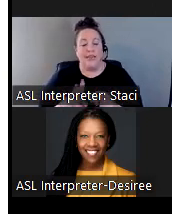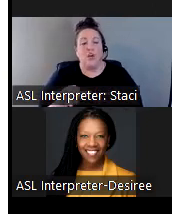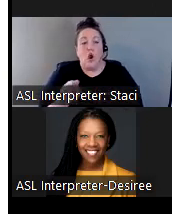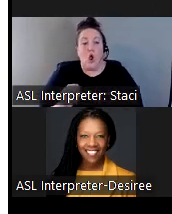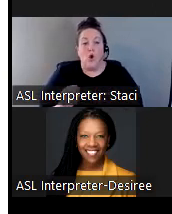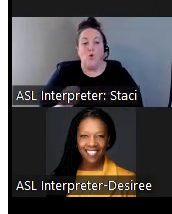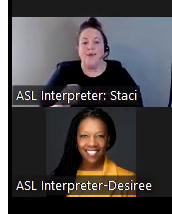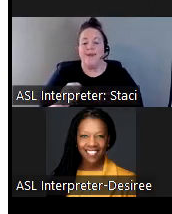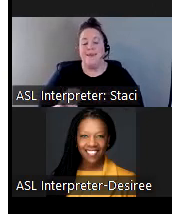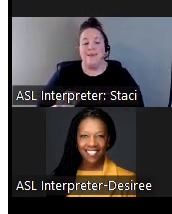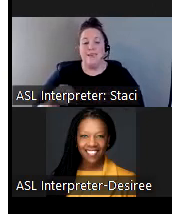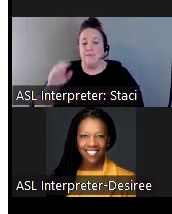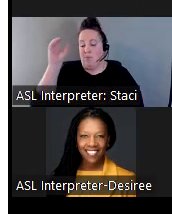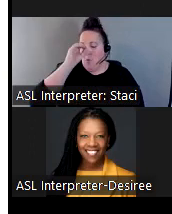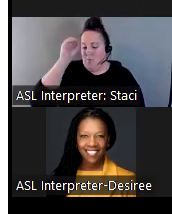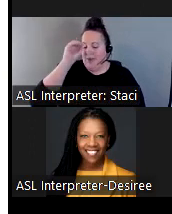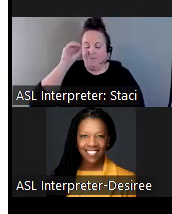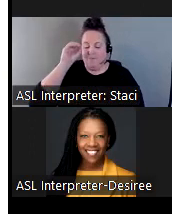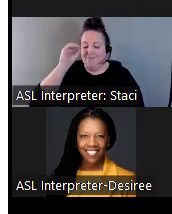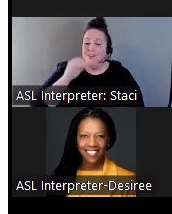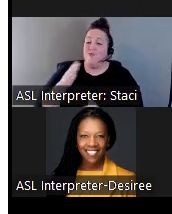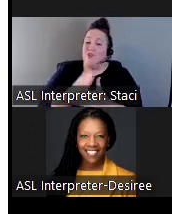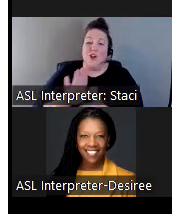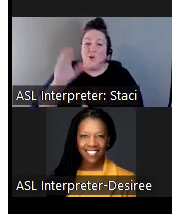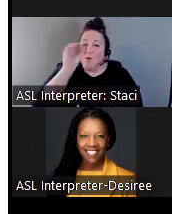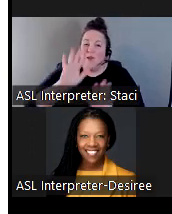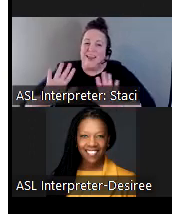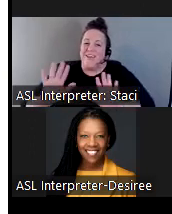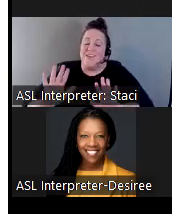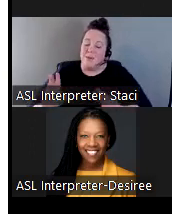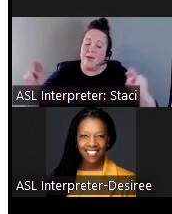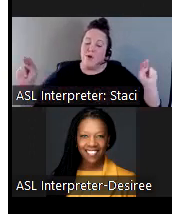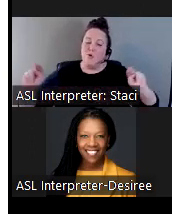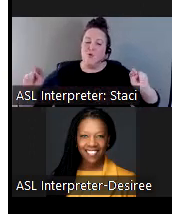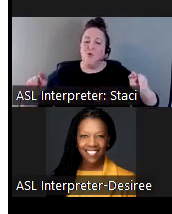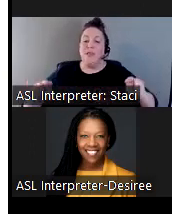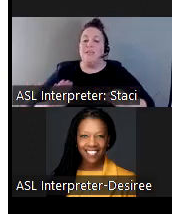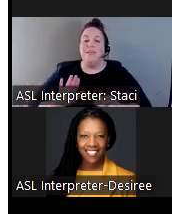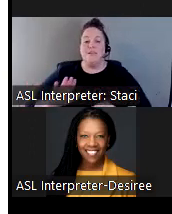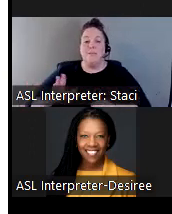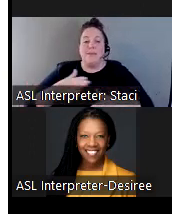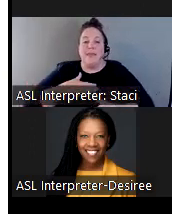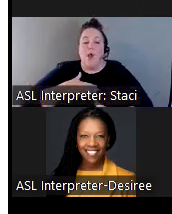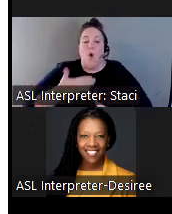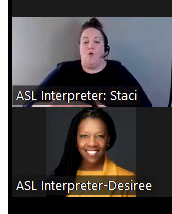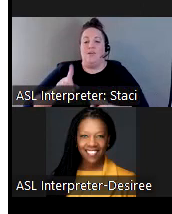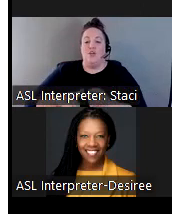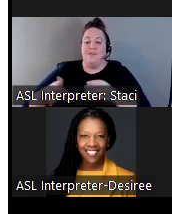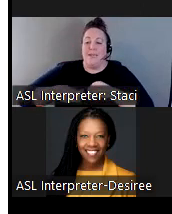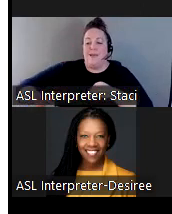with the family. Be open to what they want to have information on. Provide them